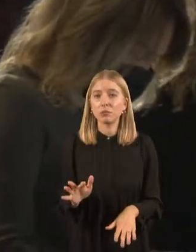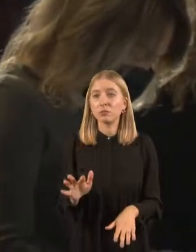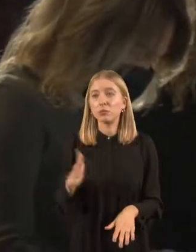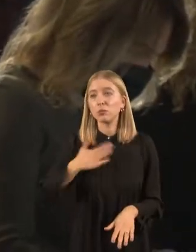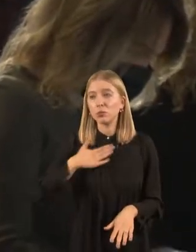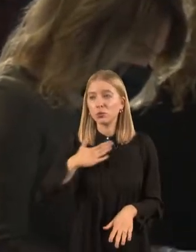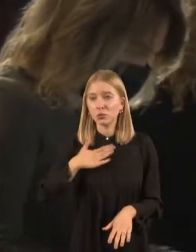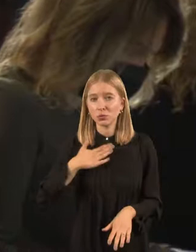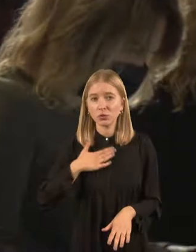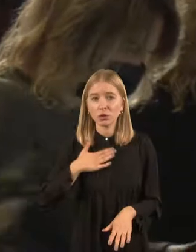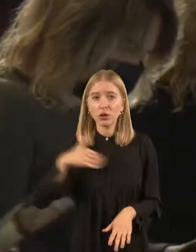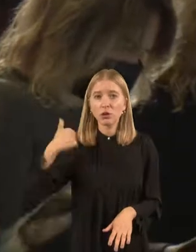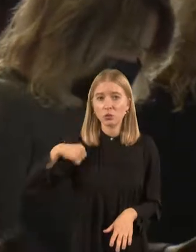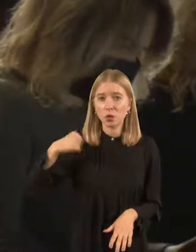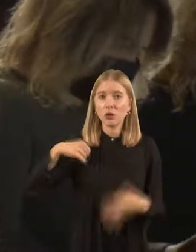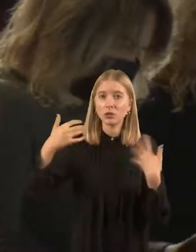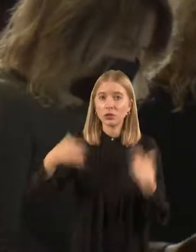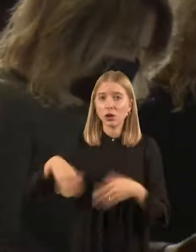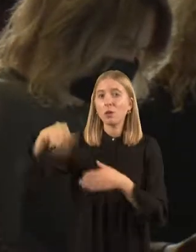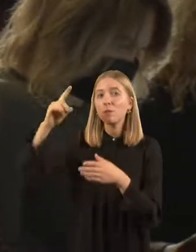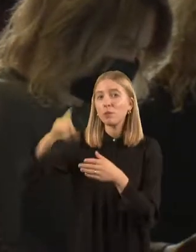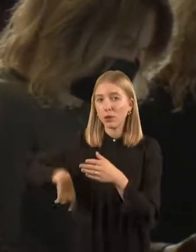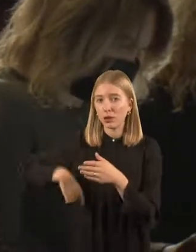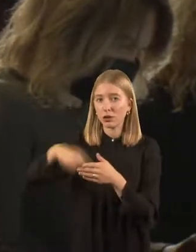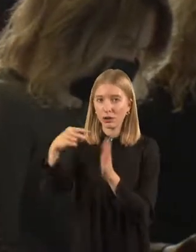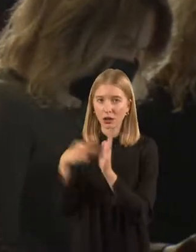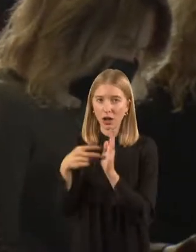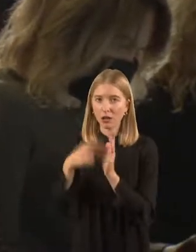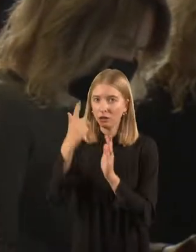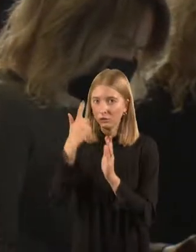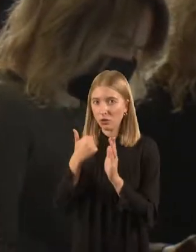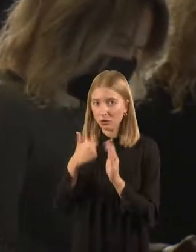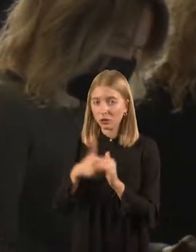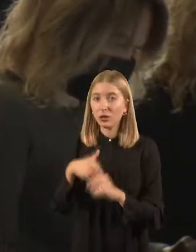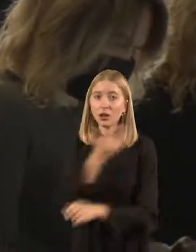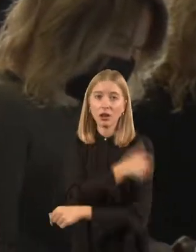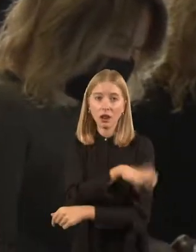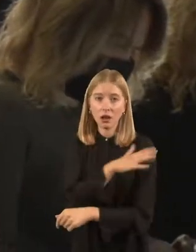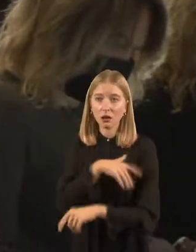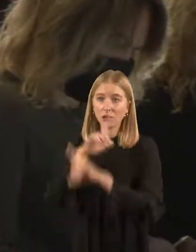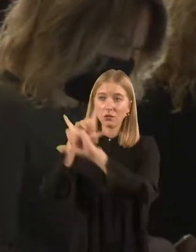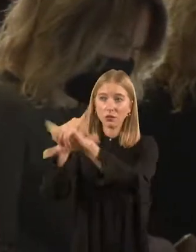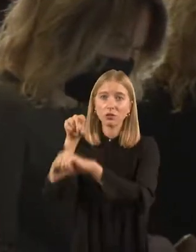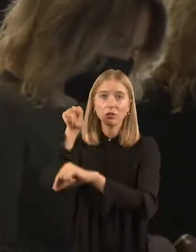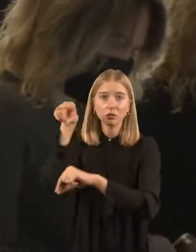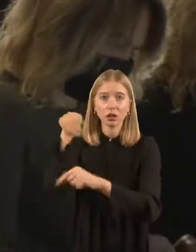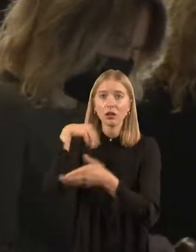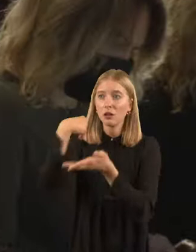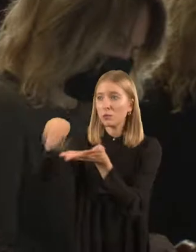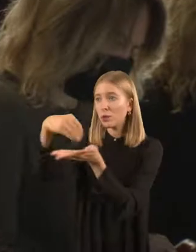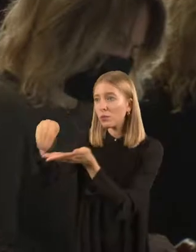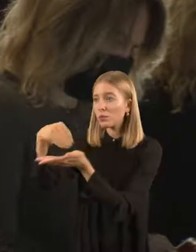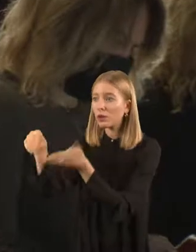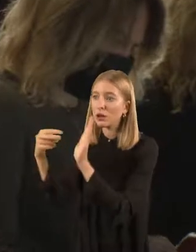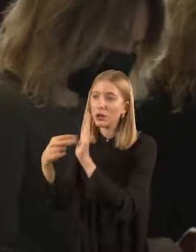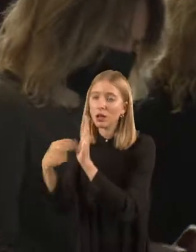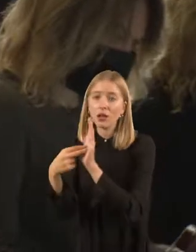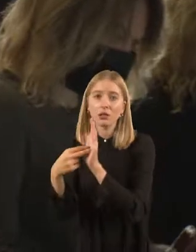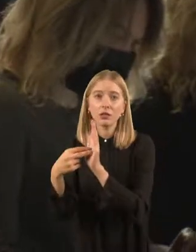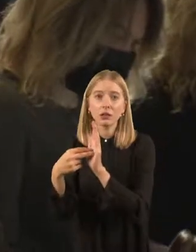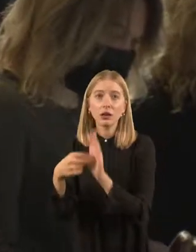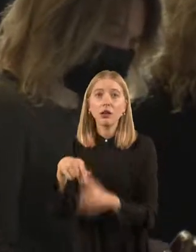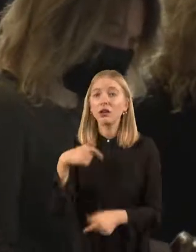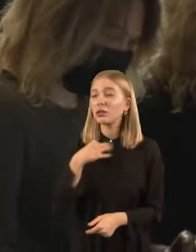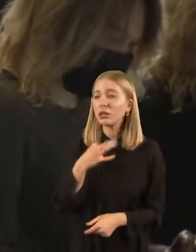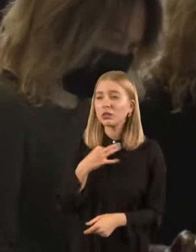believe that we took measures too fast, and our consumers are now choosing to go to Poland